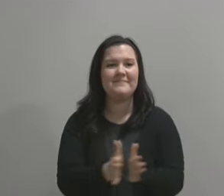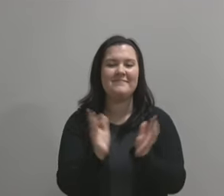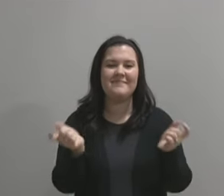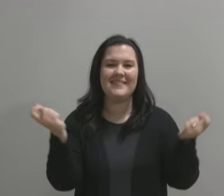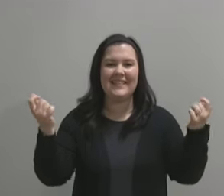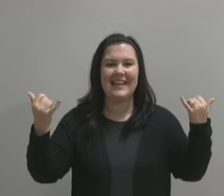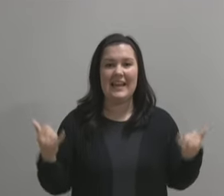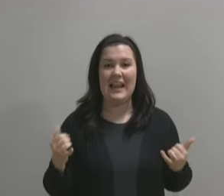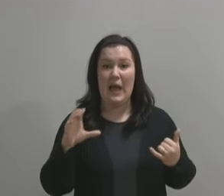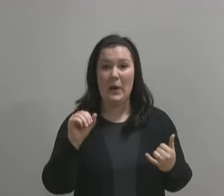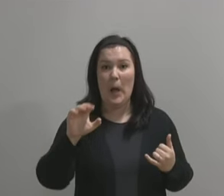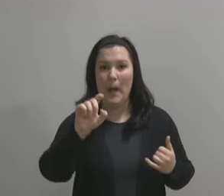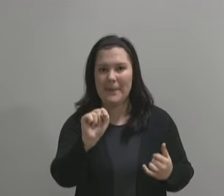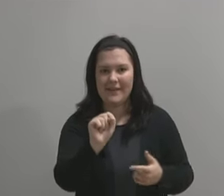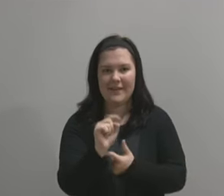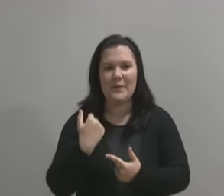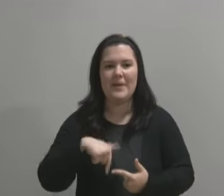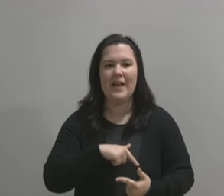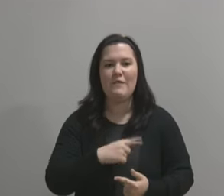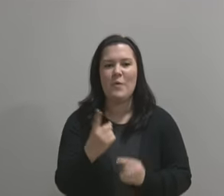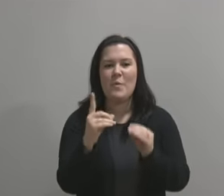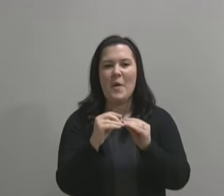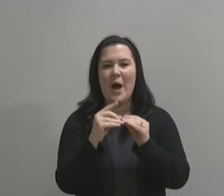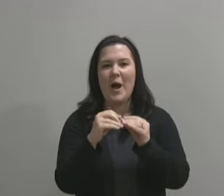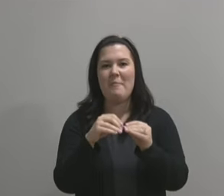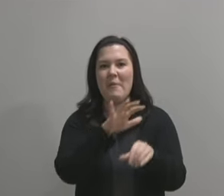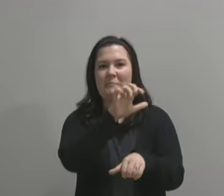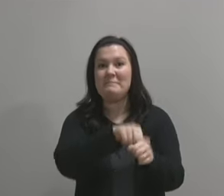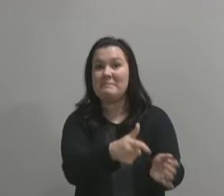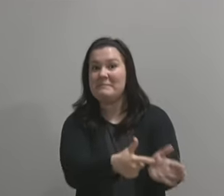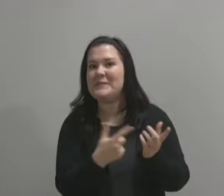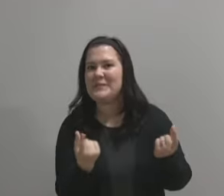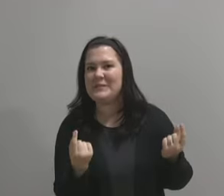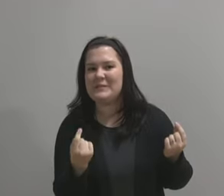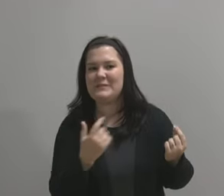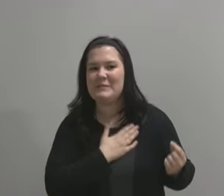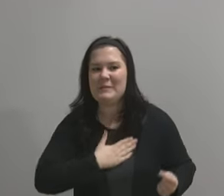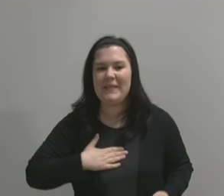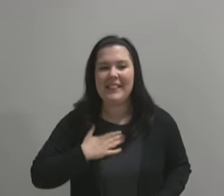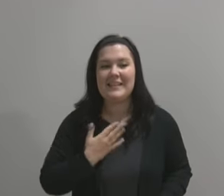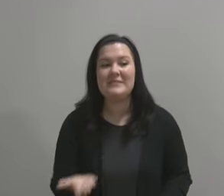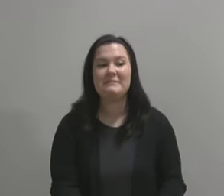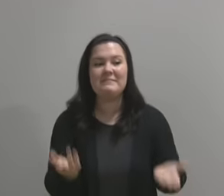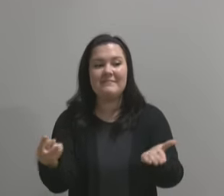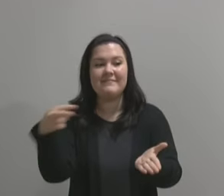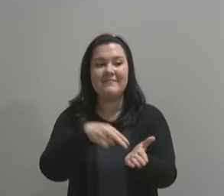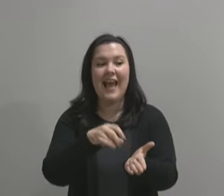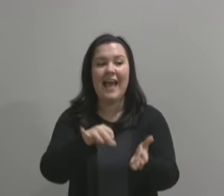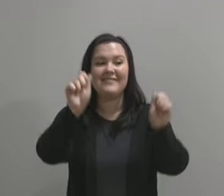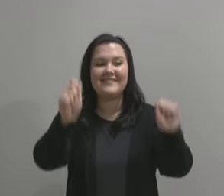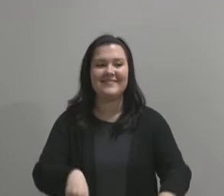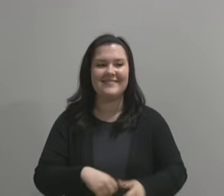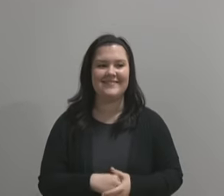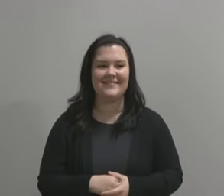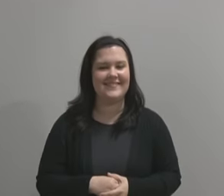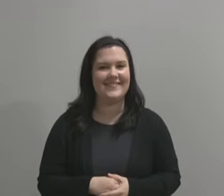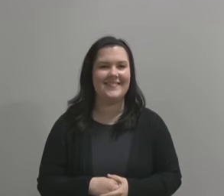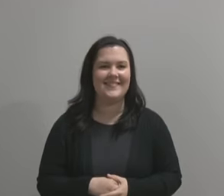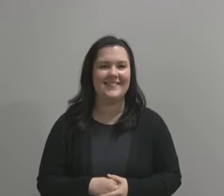now, Comets, we have one more assignment for you. Would you please rise as able?